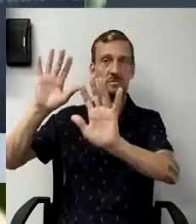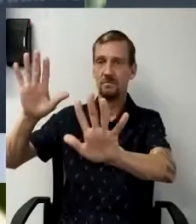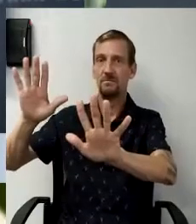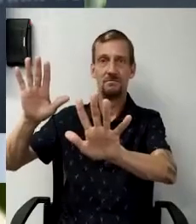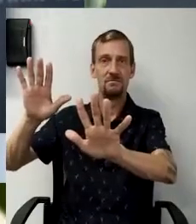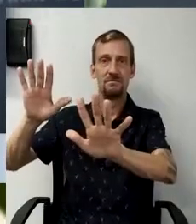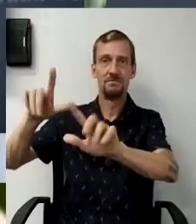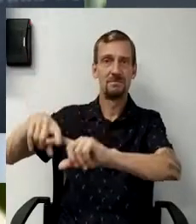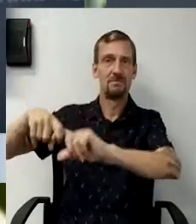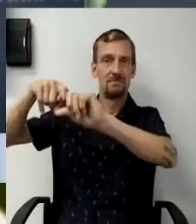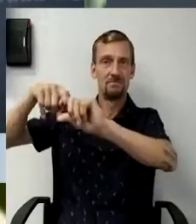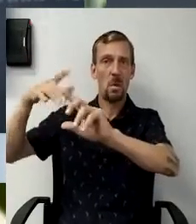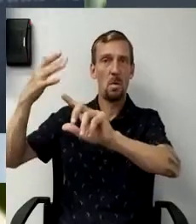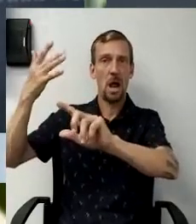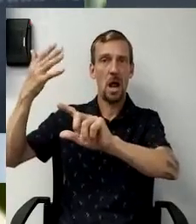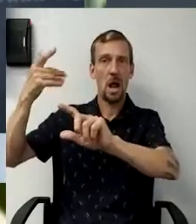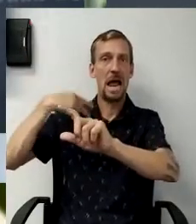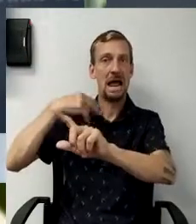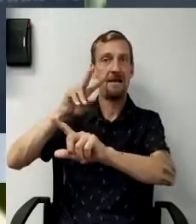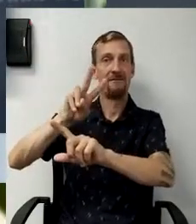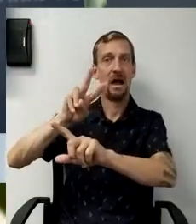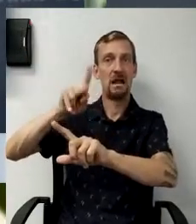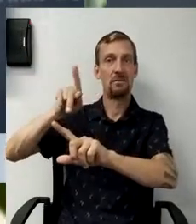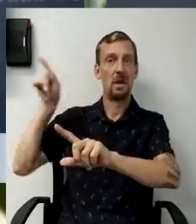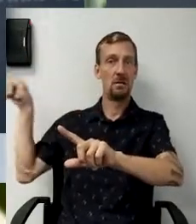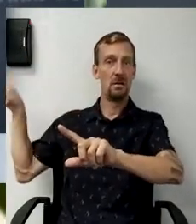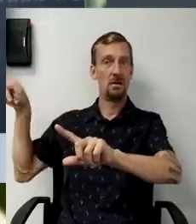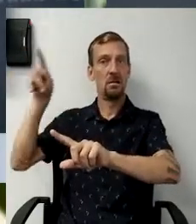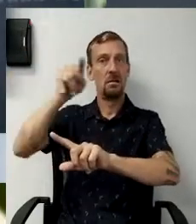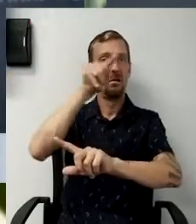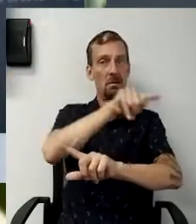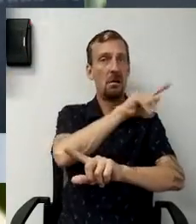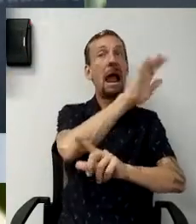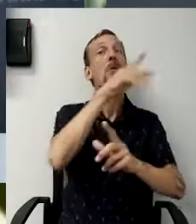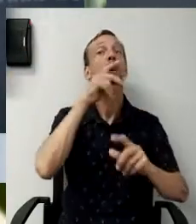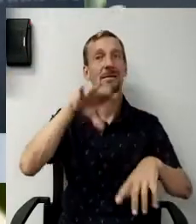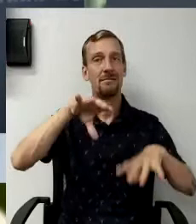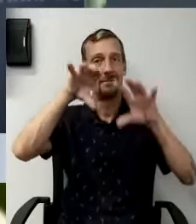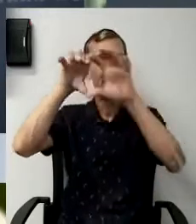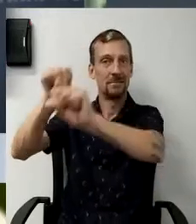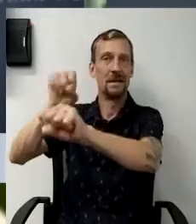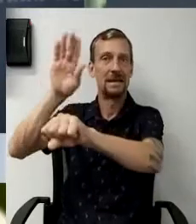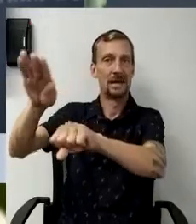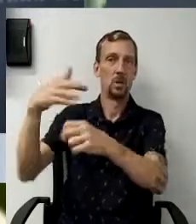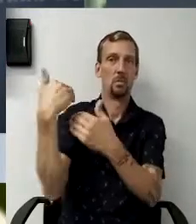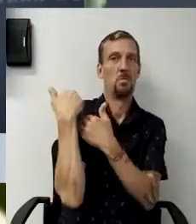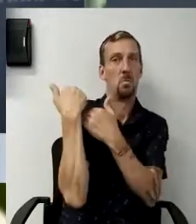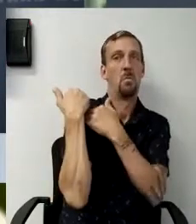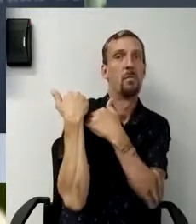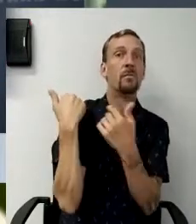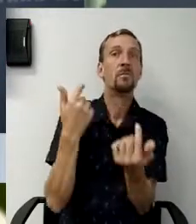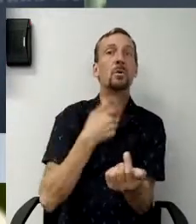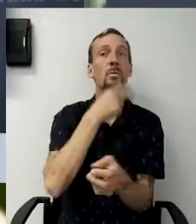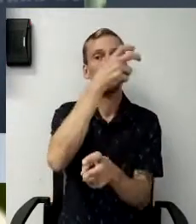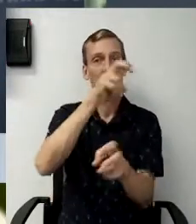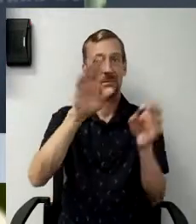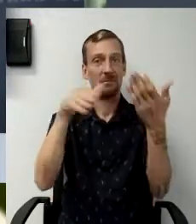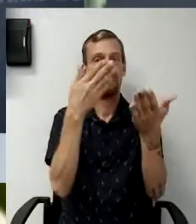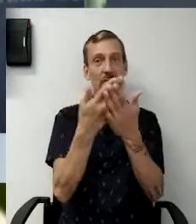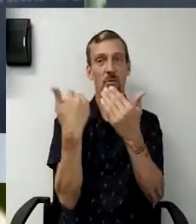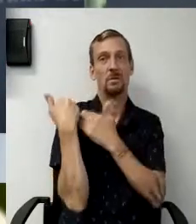And I've asked our other vice presidents to take on all of Tom's responsibilities. And so we've reallocated those